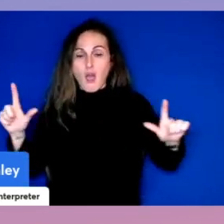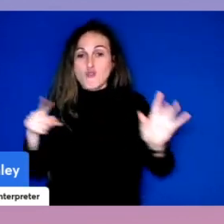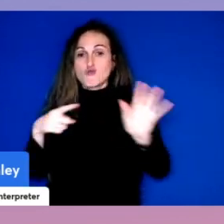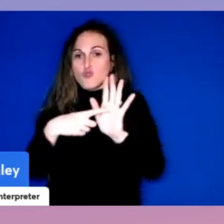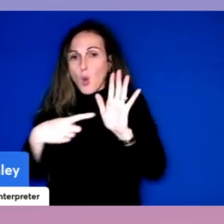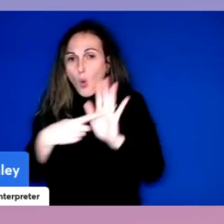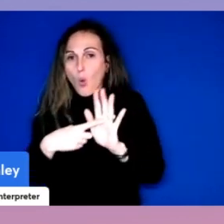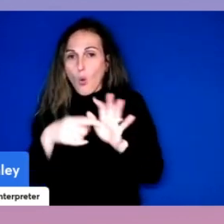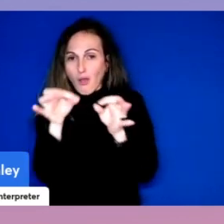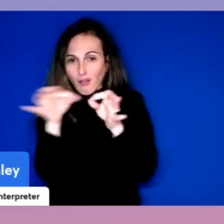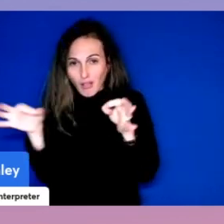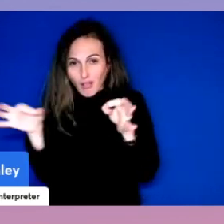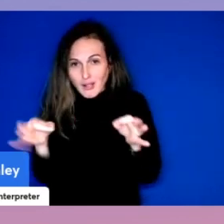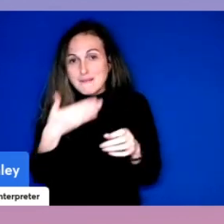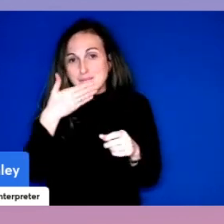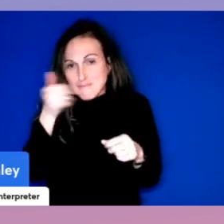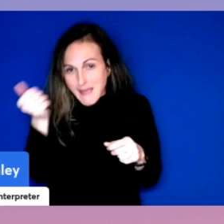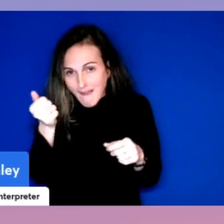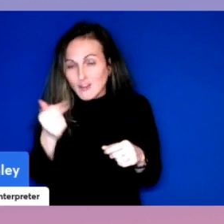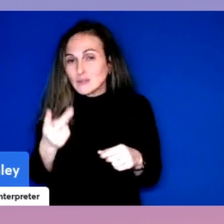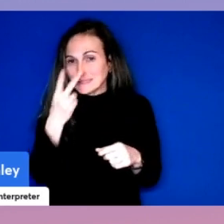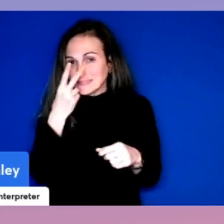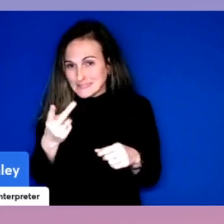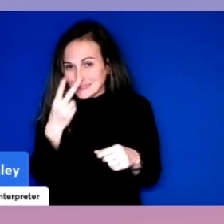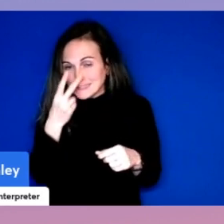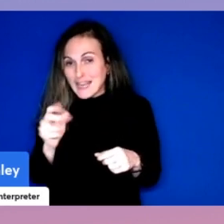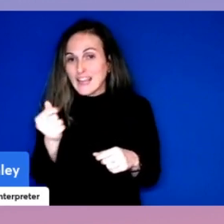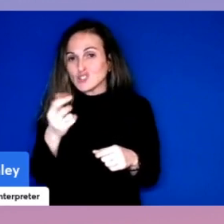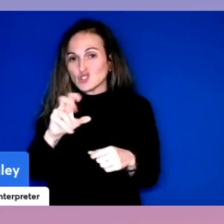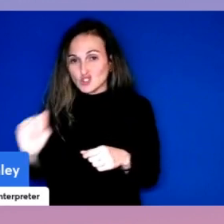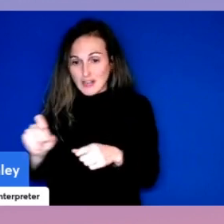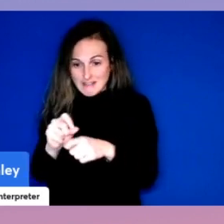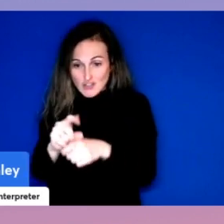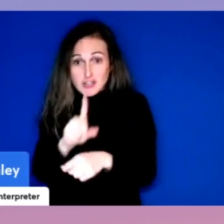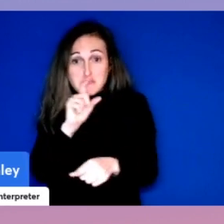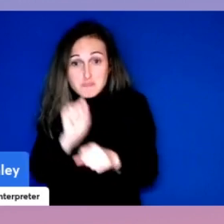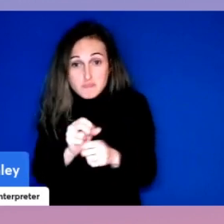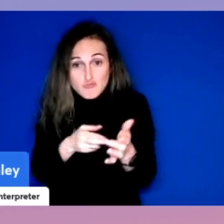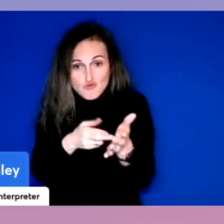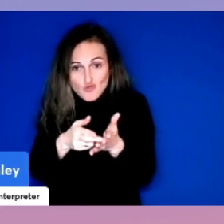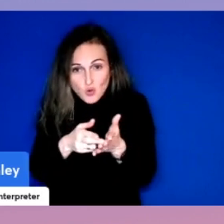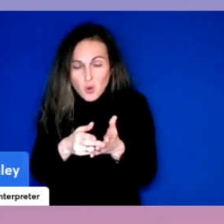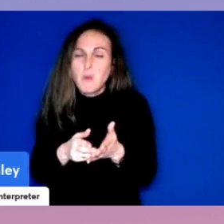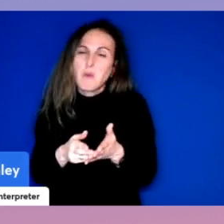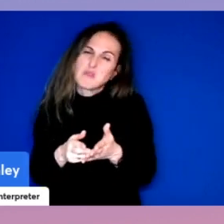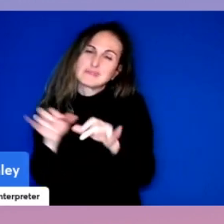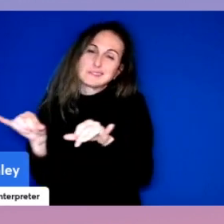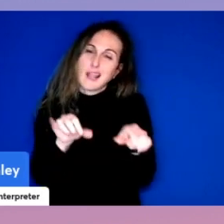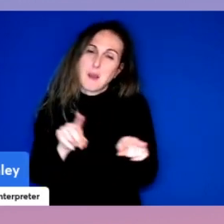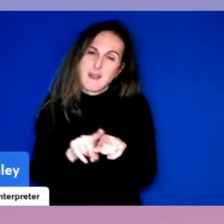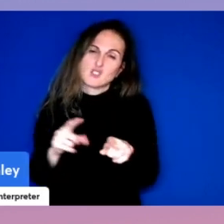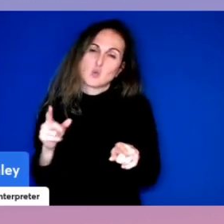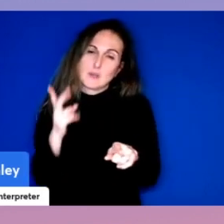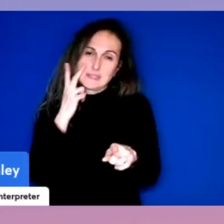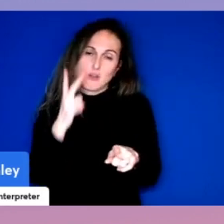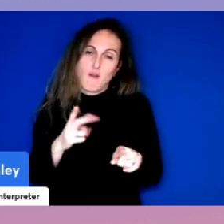better, you can see the agent inject is true. What we saw in the slides, basically, the